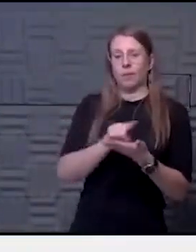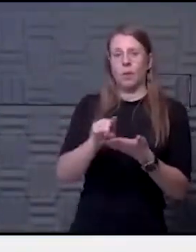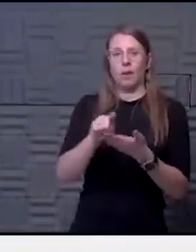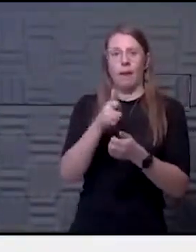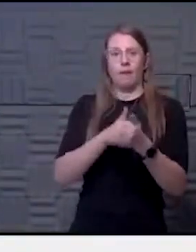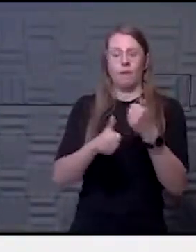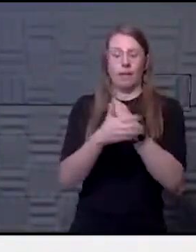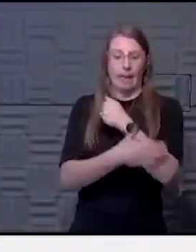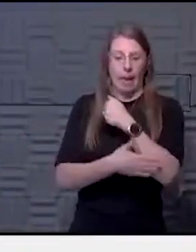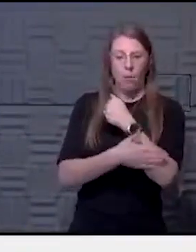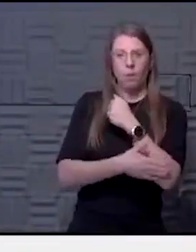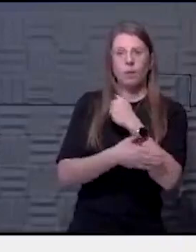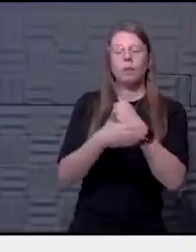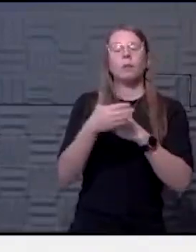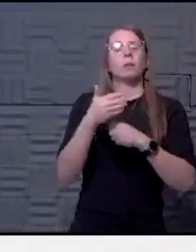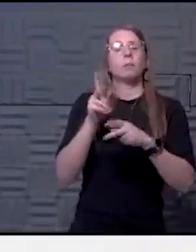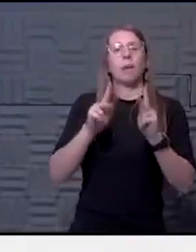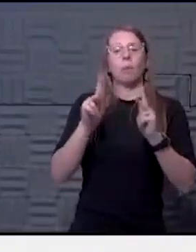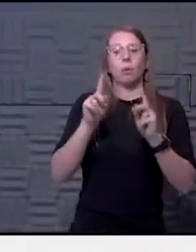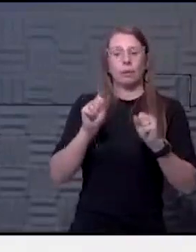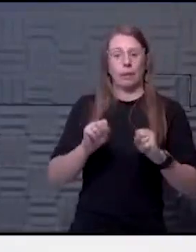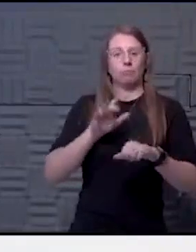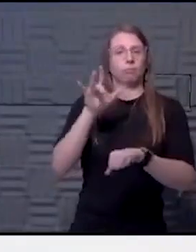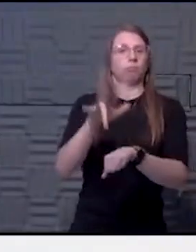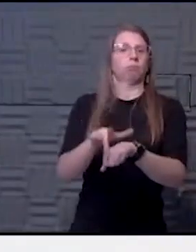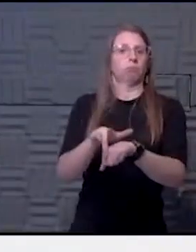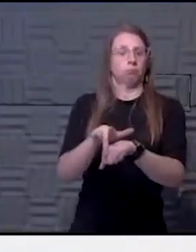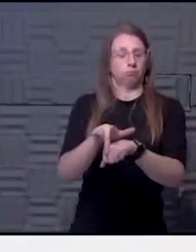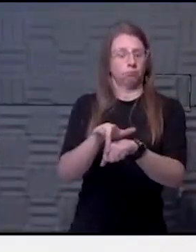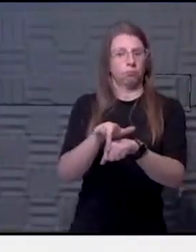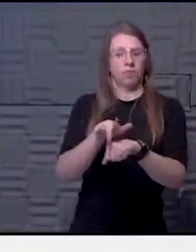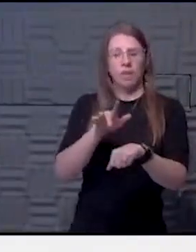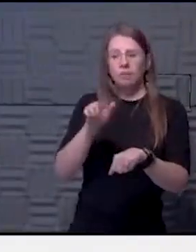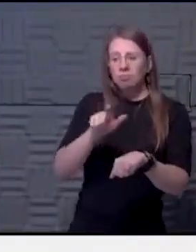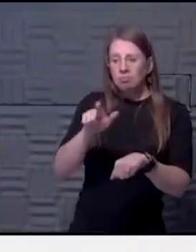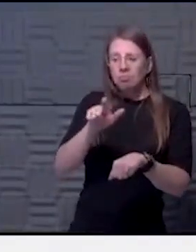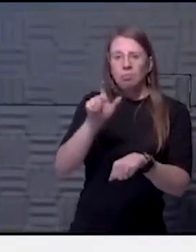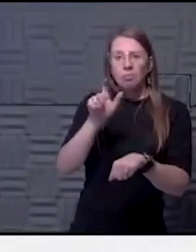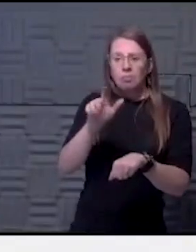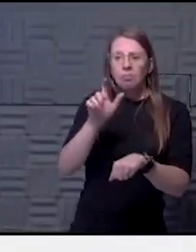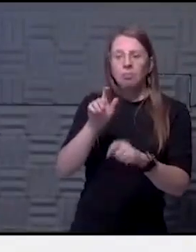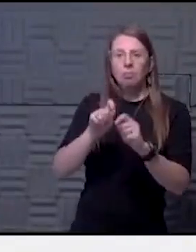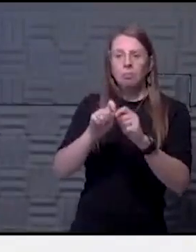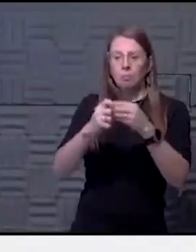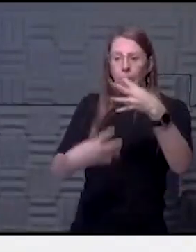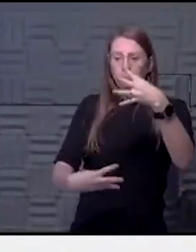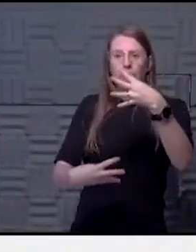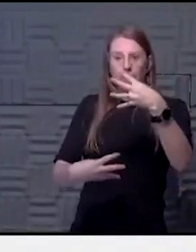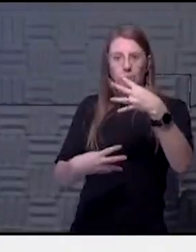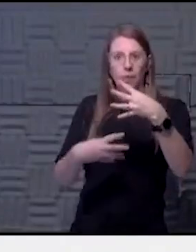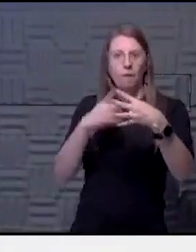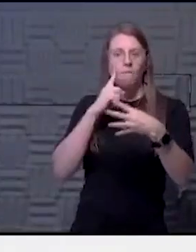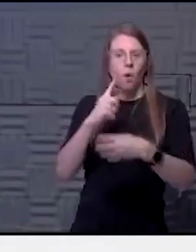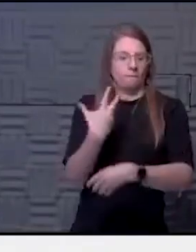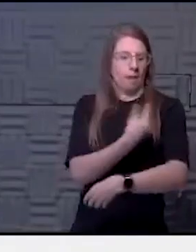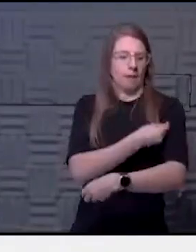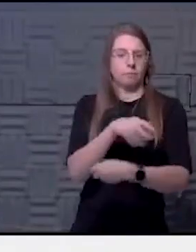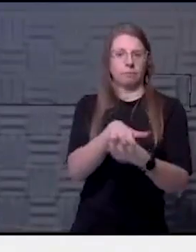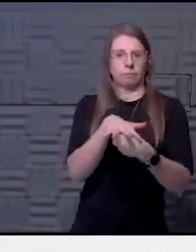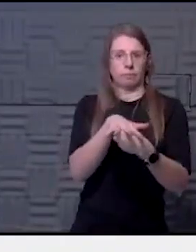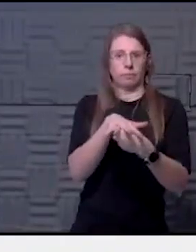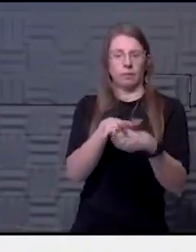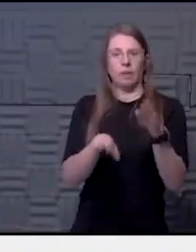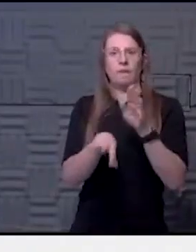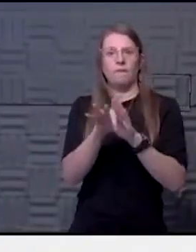county. People can go hover over it and find all of the vaccinating sites and find the